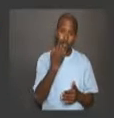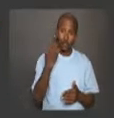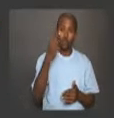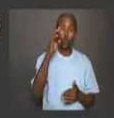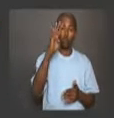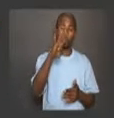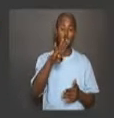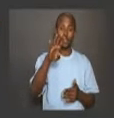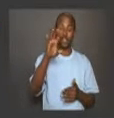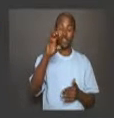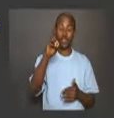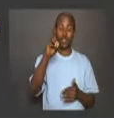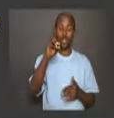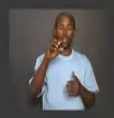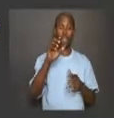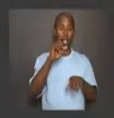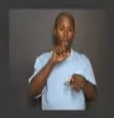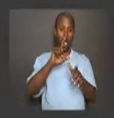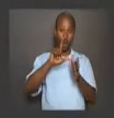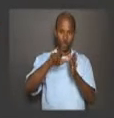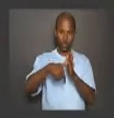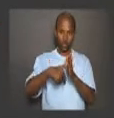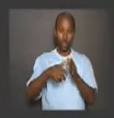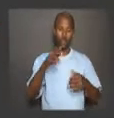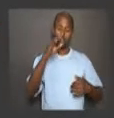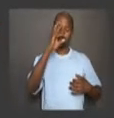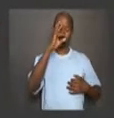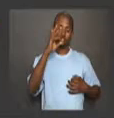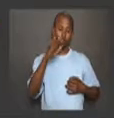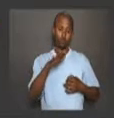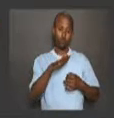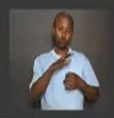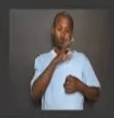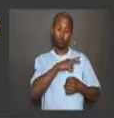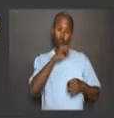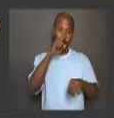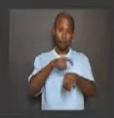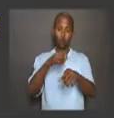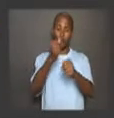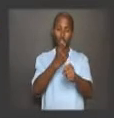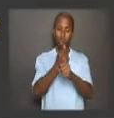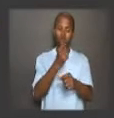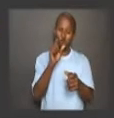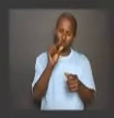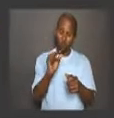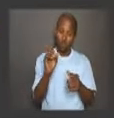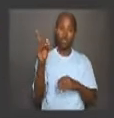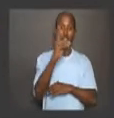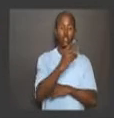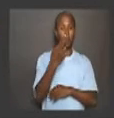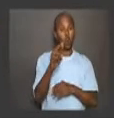hours. A part-time job may only provide a few days